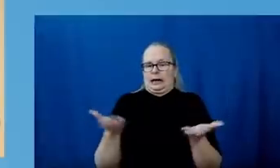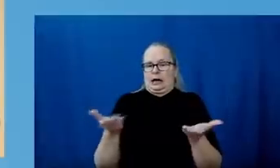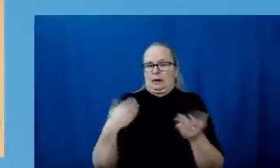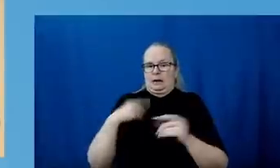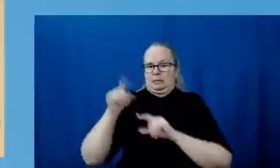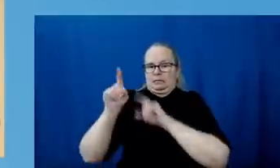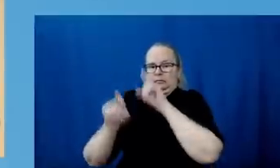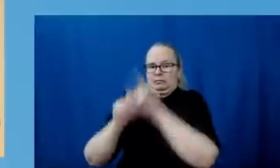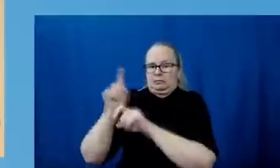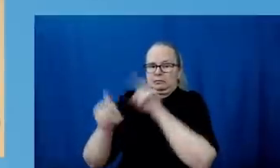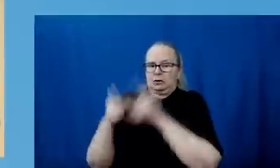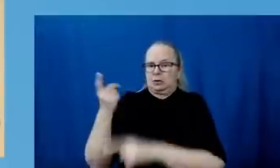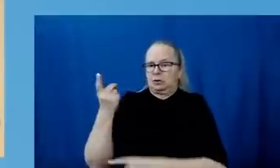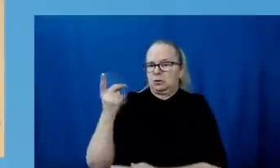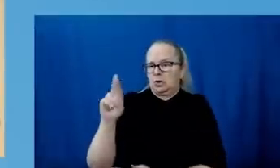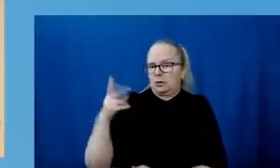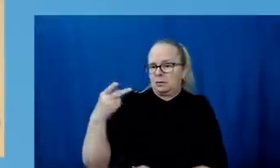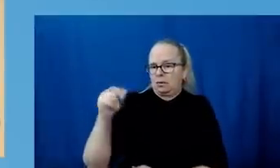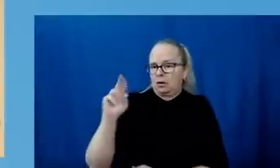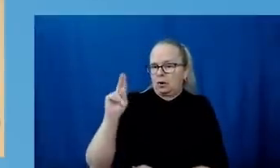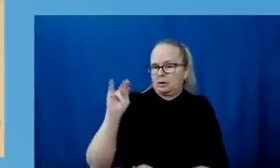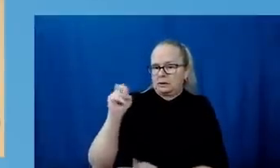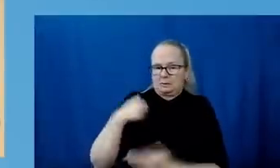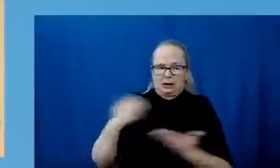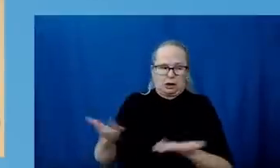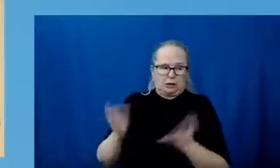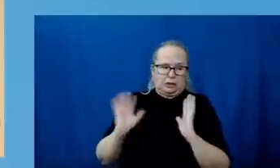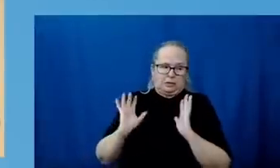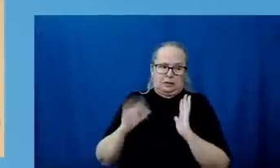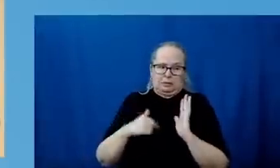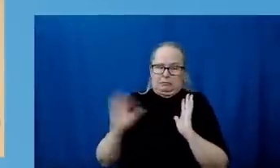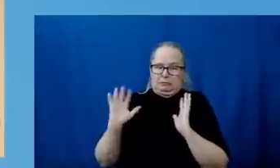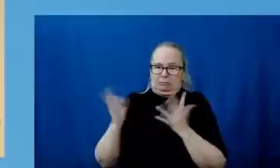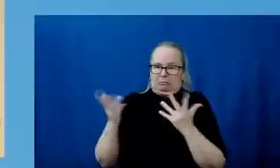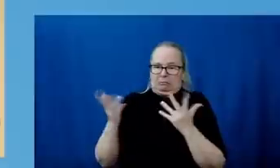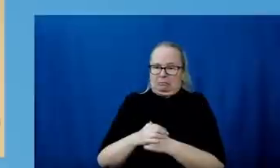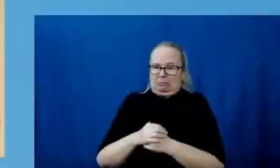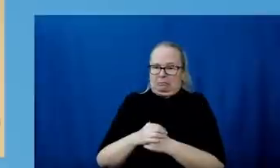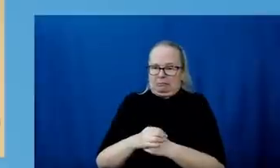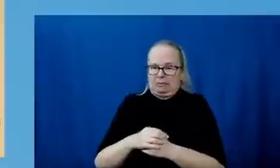I'm actually just here to ask some questions of Dr. Parkins.